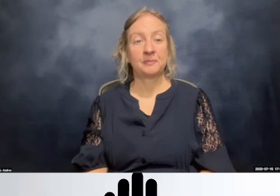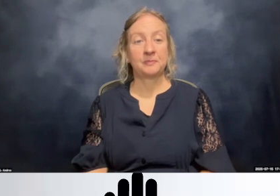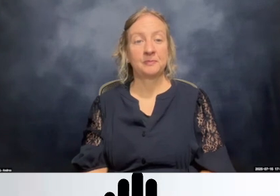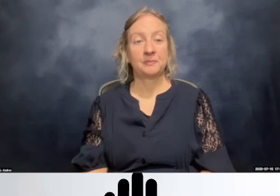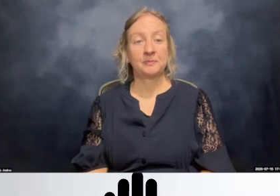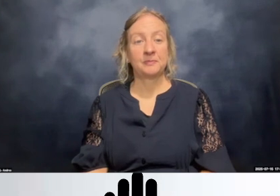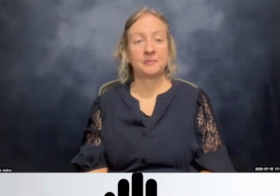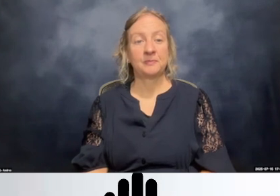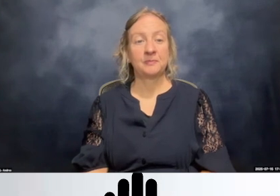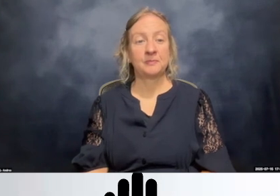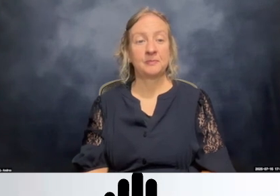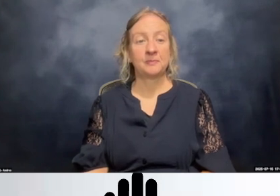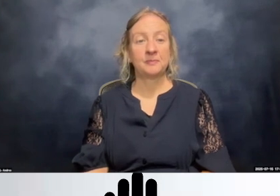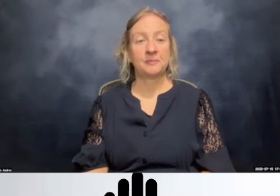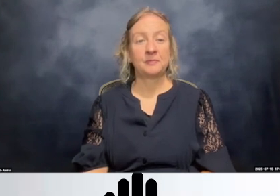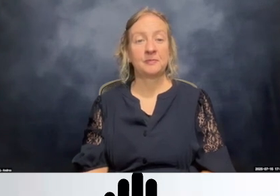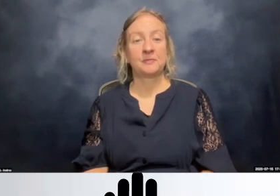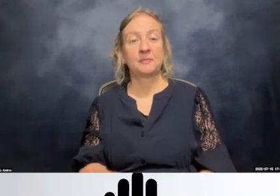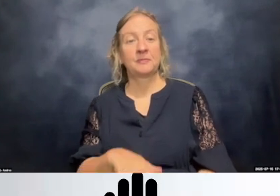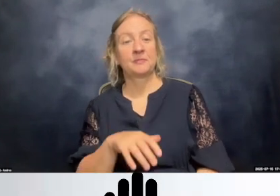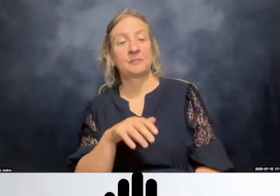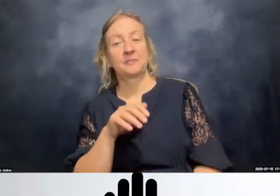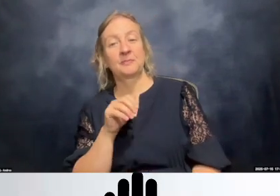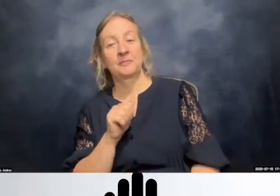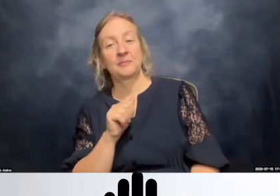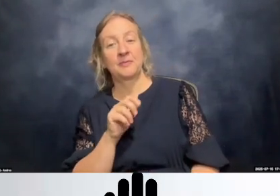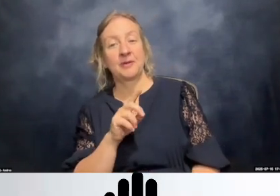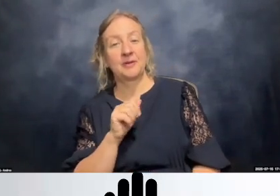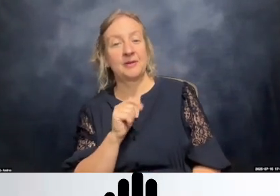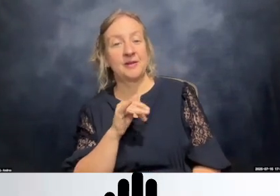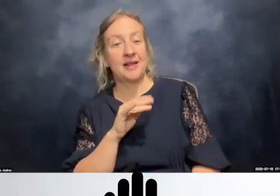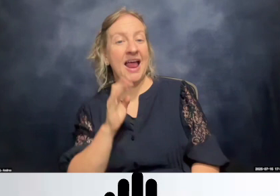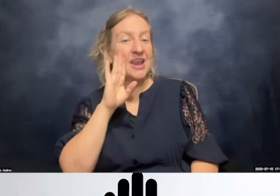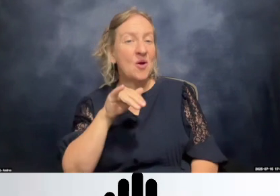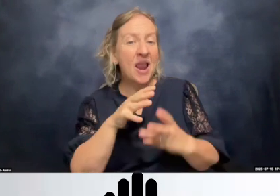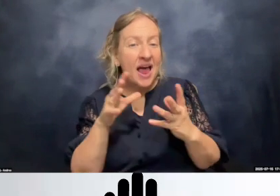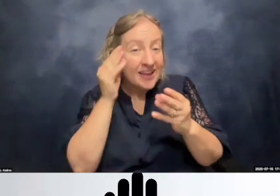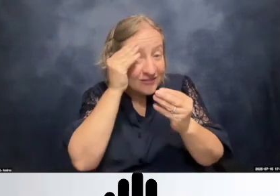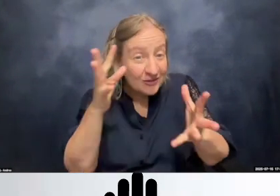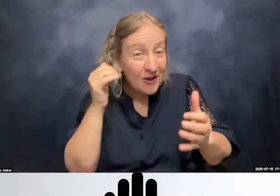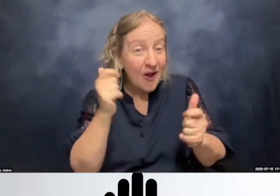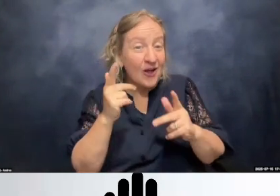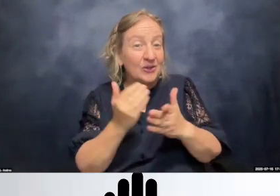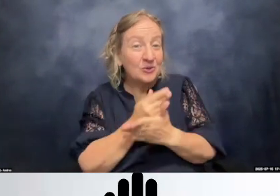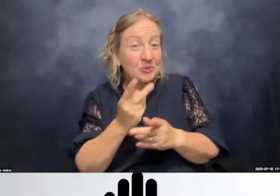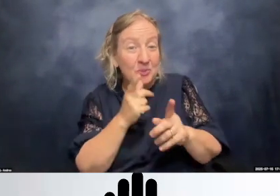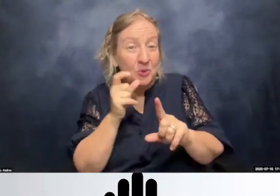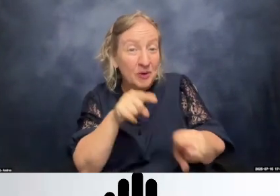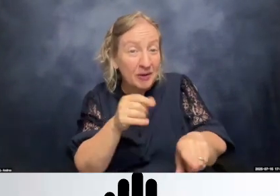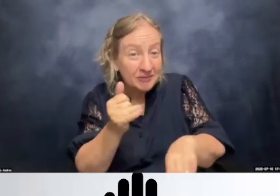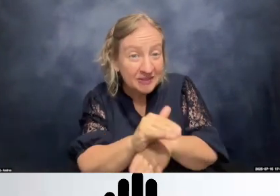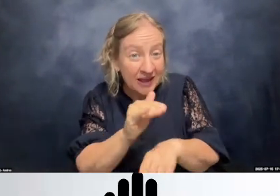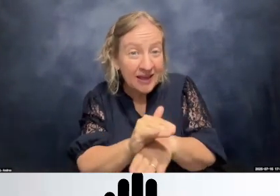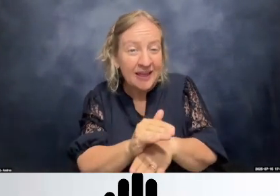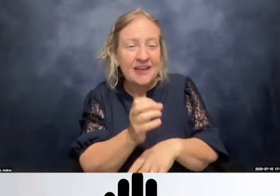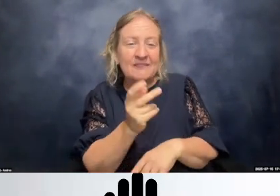I know it's a lot of information for all of the new folks that are attending tonight. I know there's a few